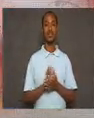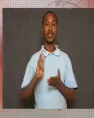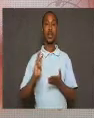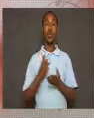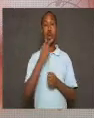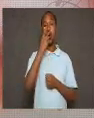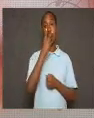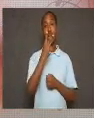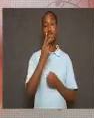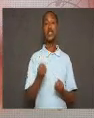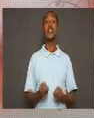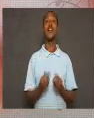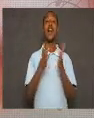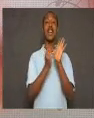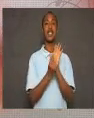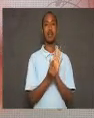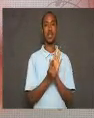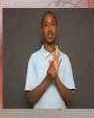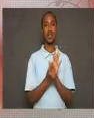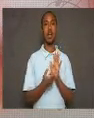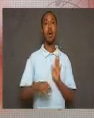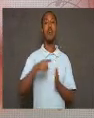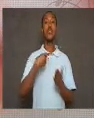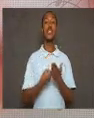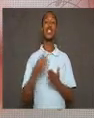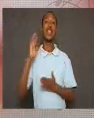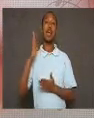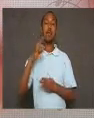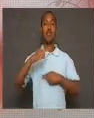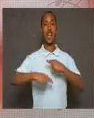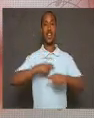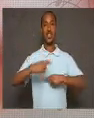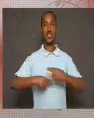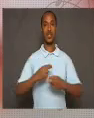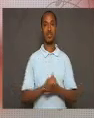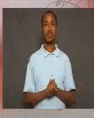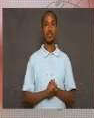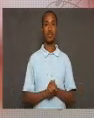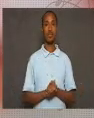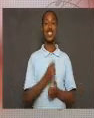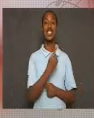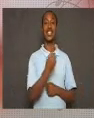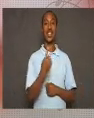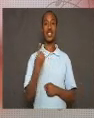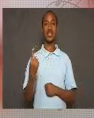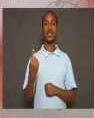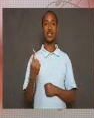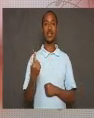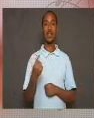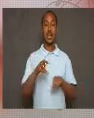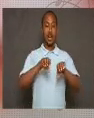We looked at several examples of this type of reaction, such as